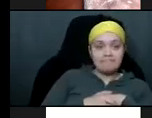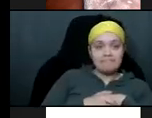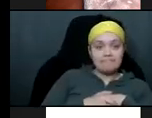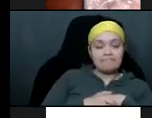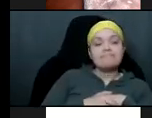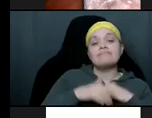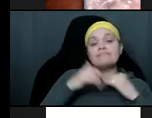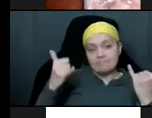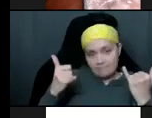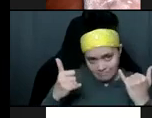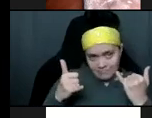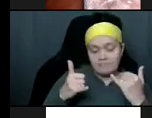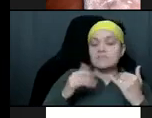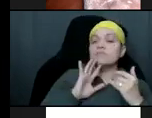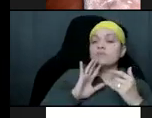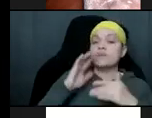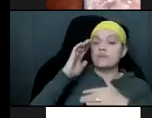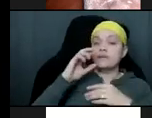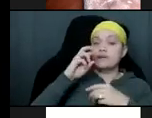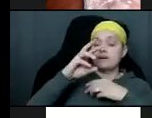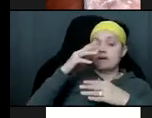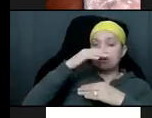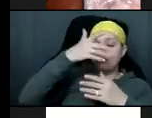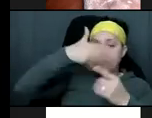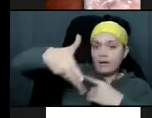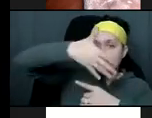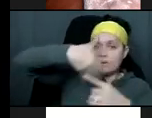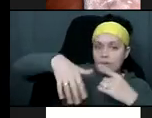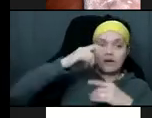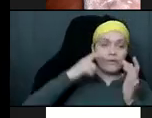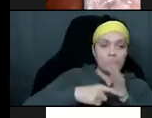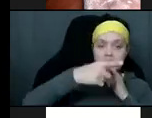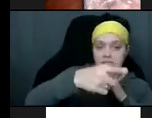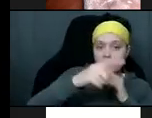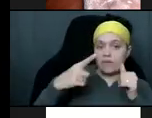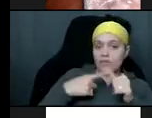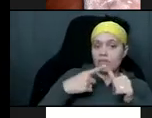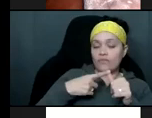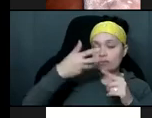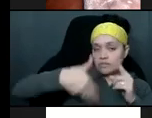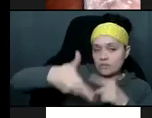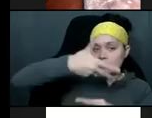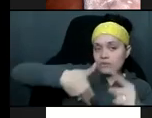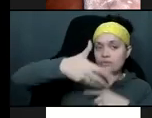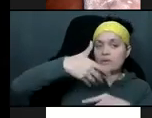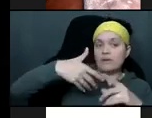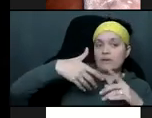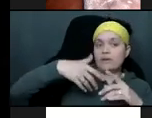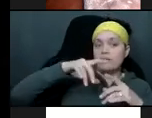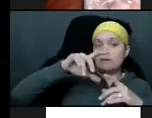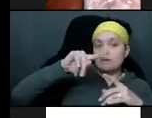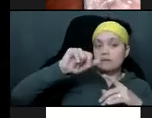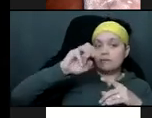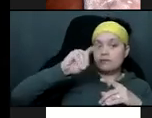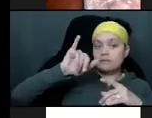Speaking of going all the way around places, notice that here we have the first to go all the way around Tasmania.